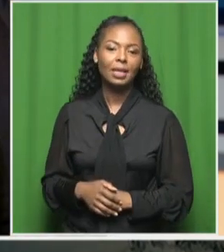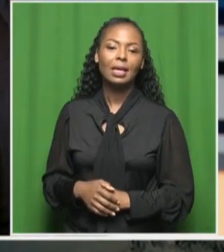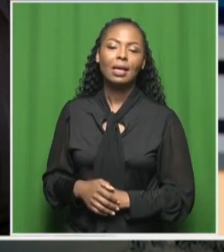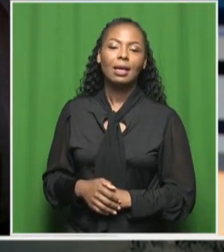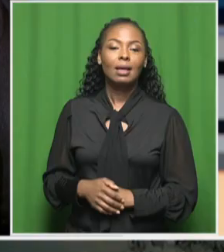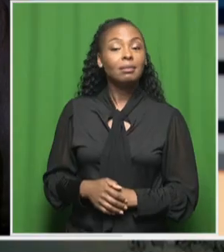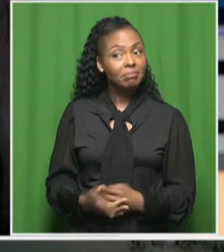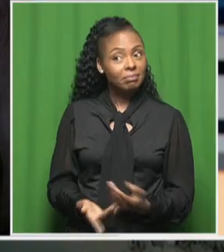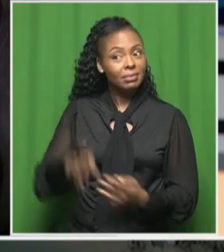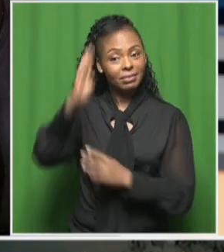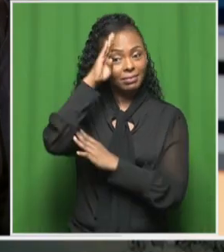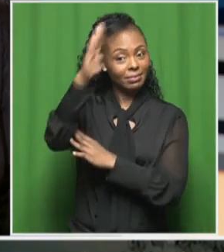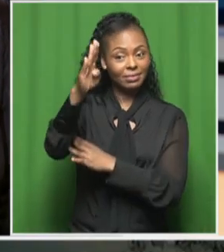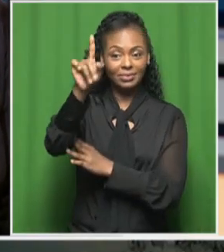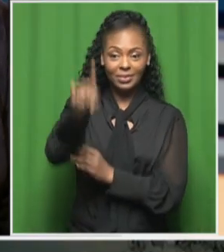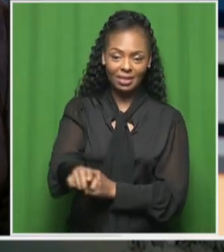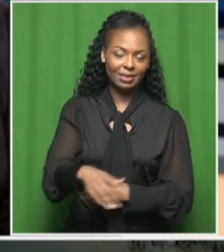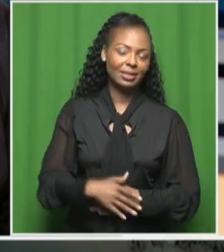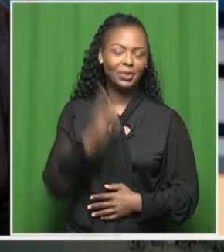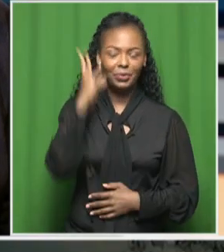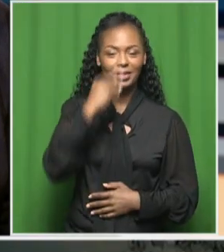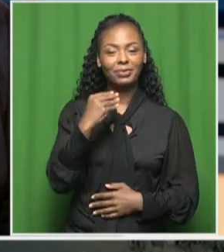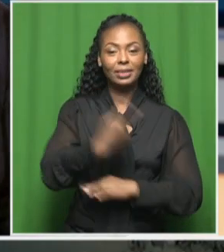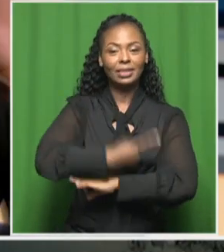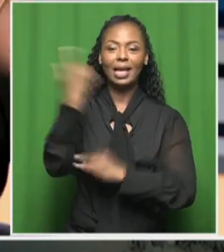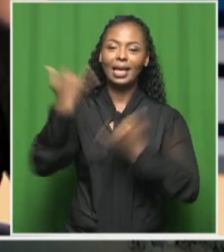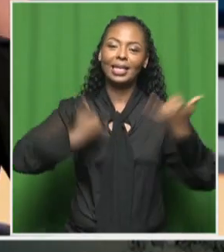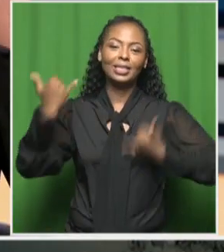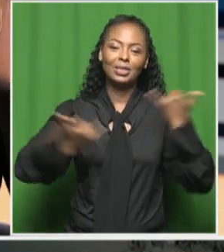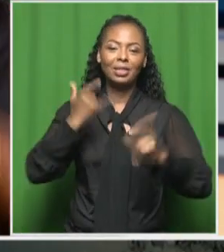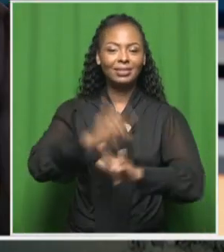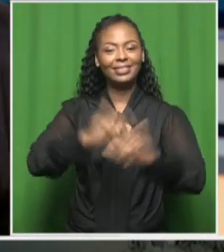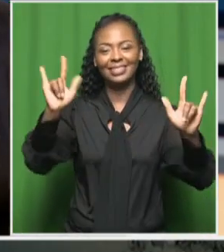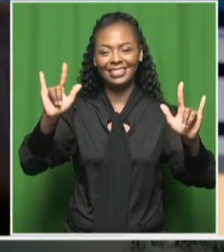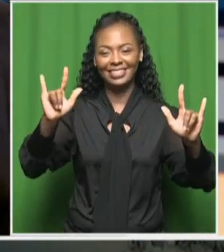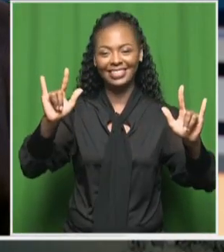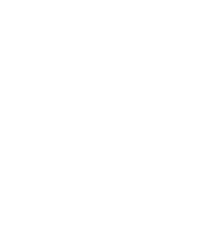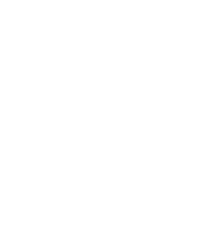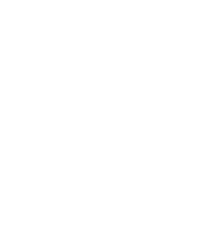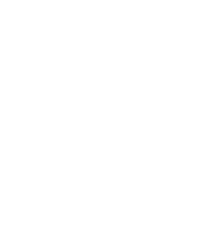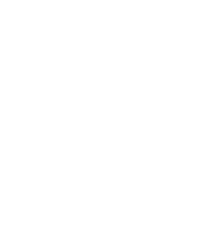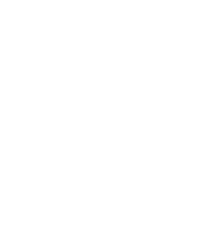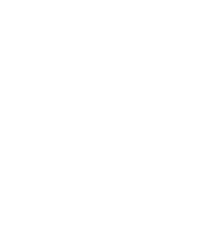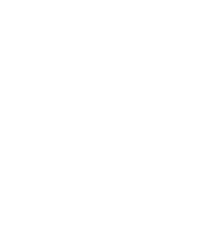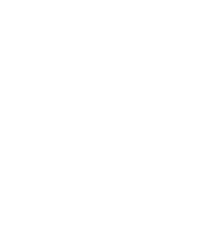goodbye. We do. Have a beautiful day. See you tomorrow, everybody. Book your tickets. Bye.